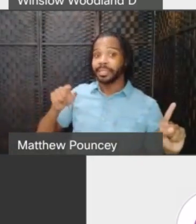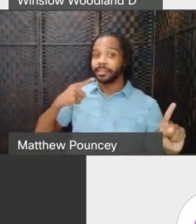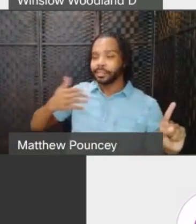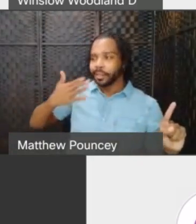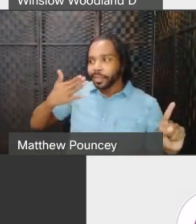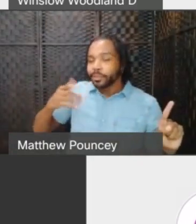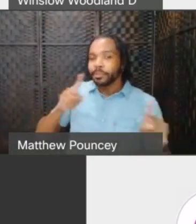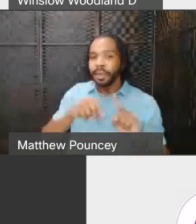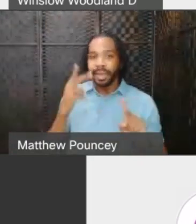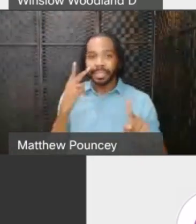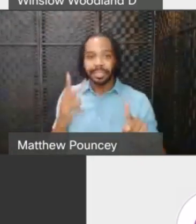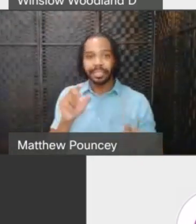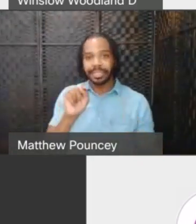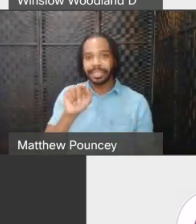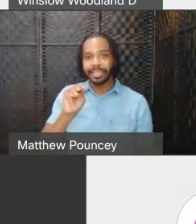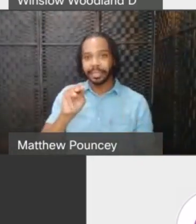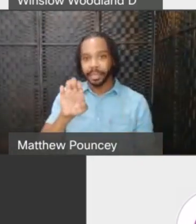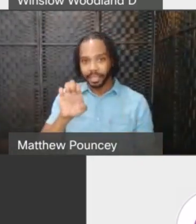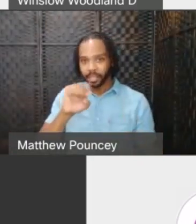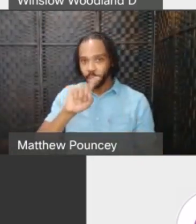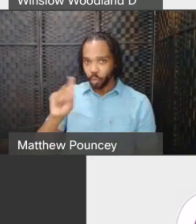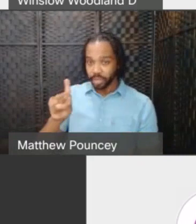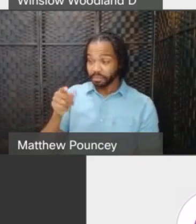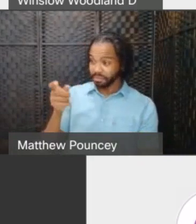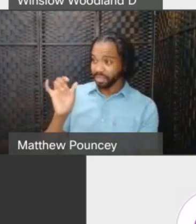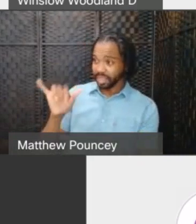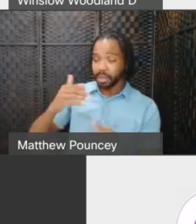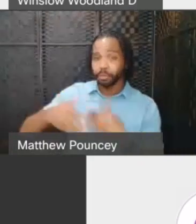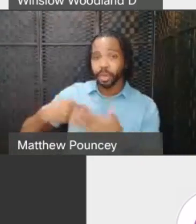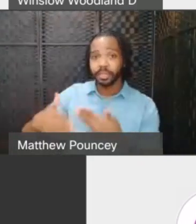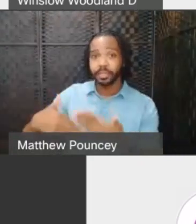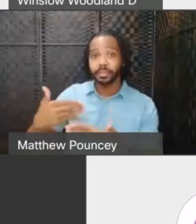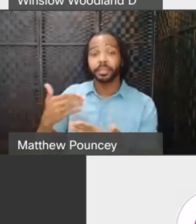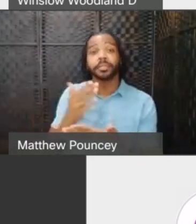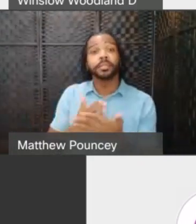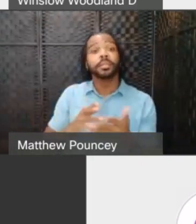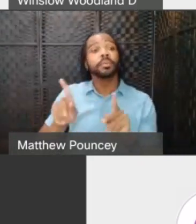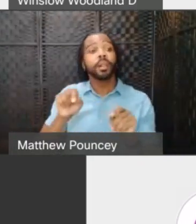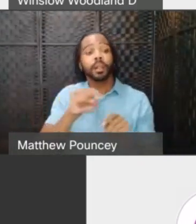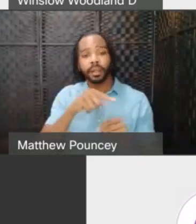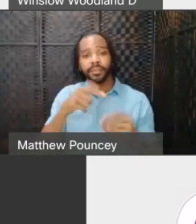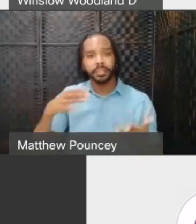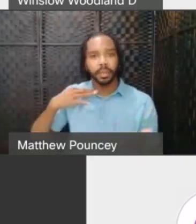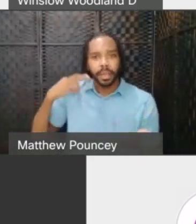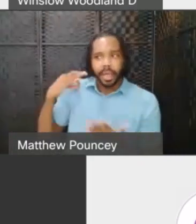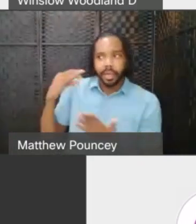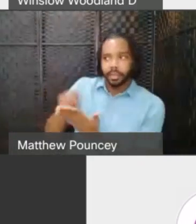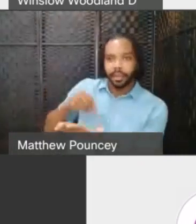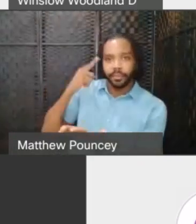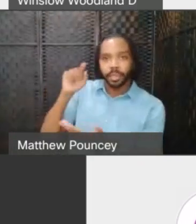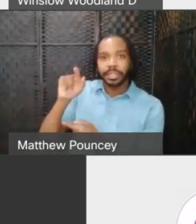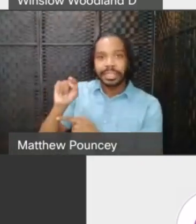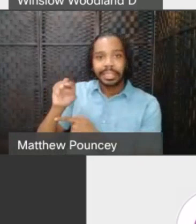great. Regarding the TME process, there are persons who have applied as a TME who have not received